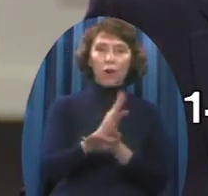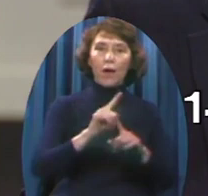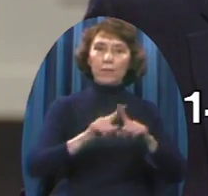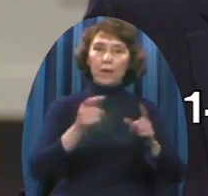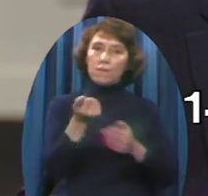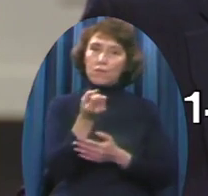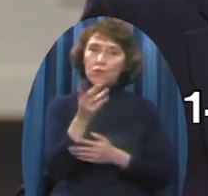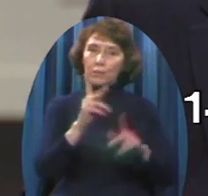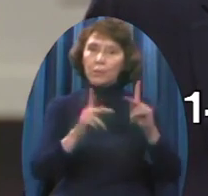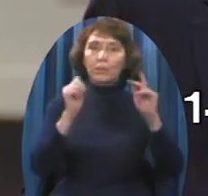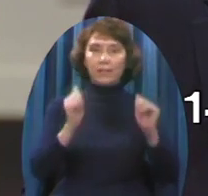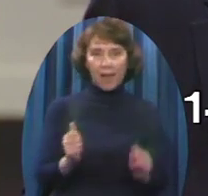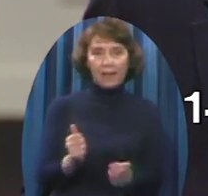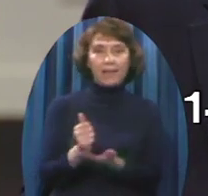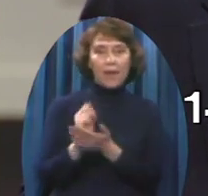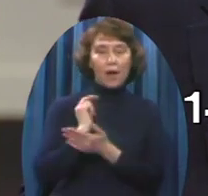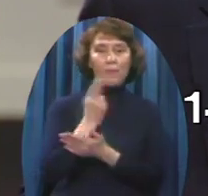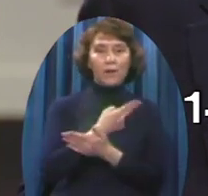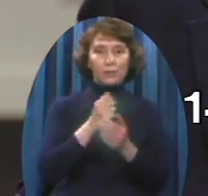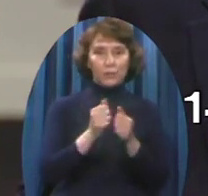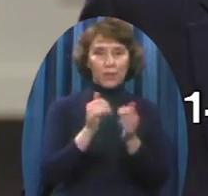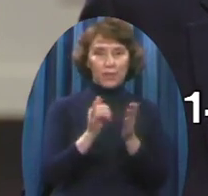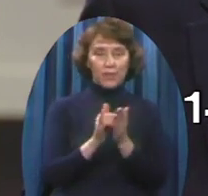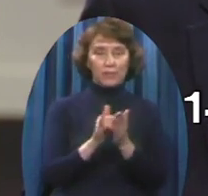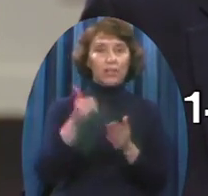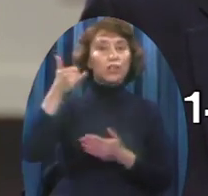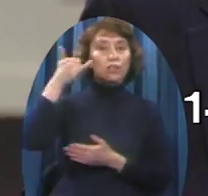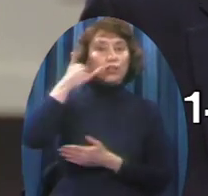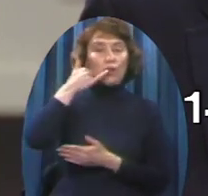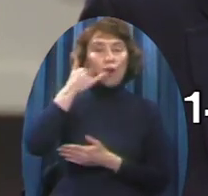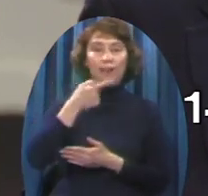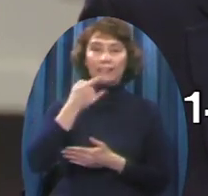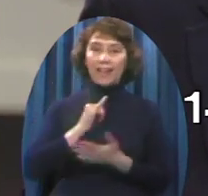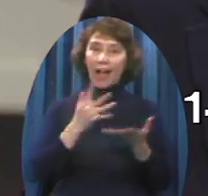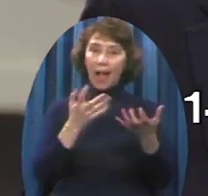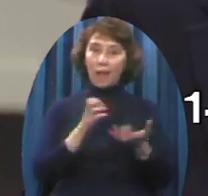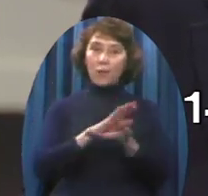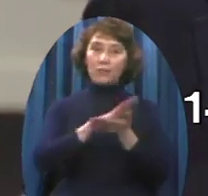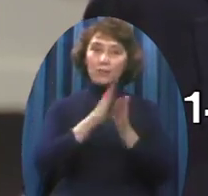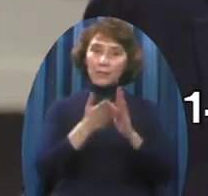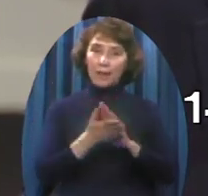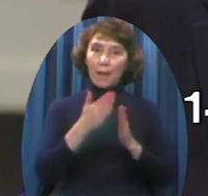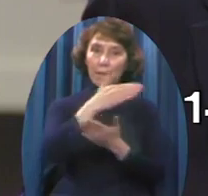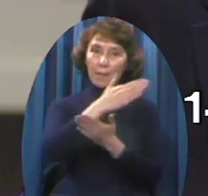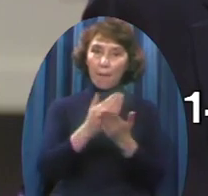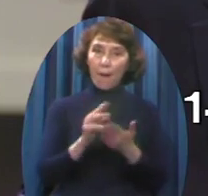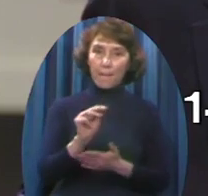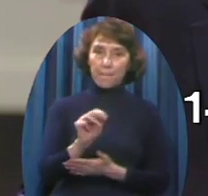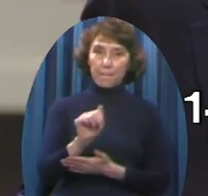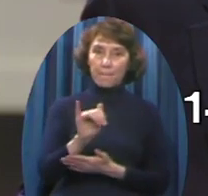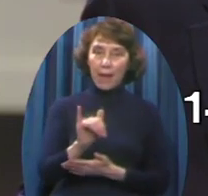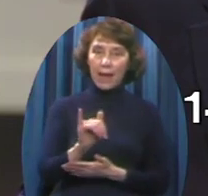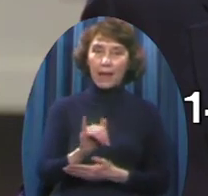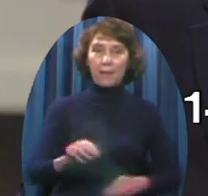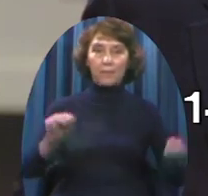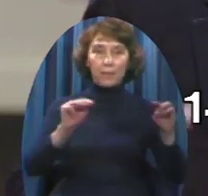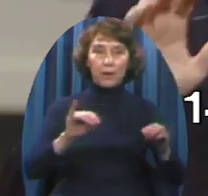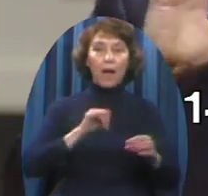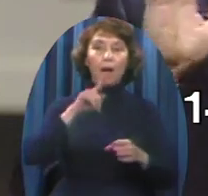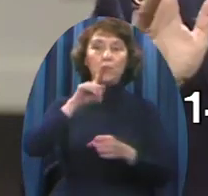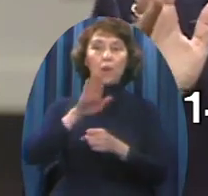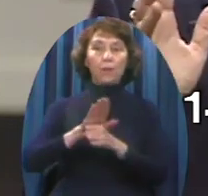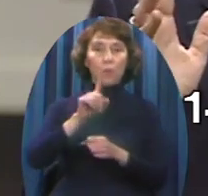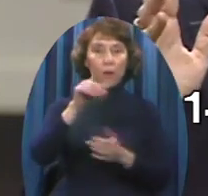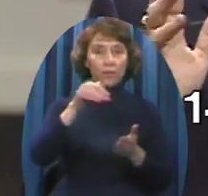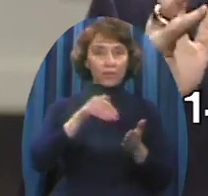number, and tell one of our operators, I want to be a part of the May miracle. I'm pledging $1,000. Then